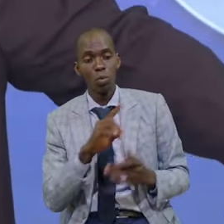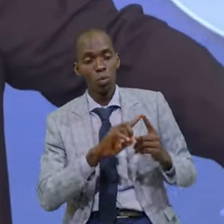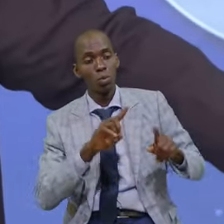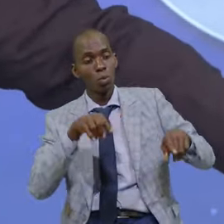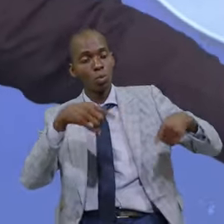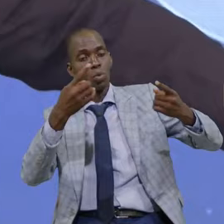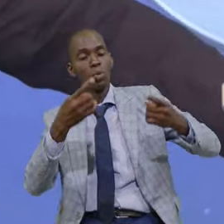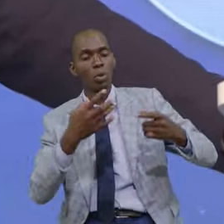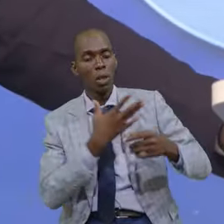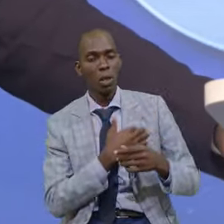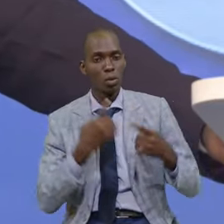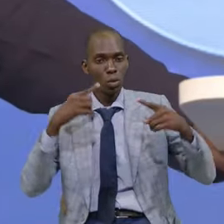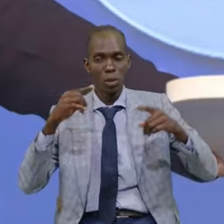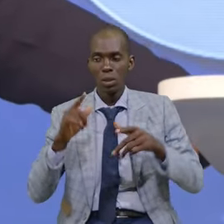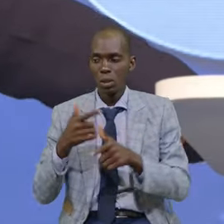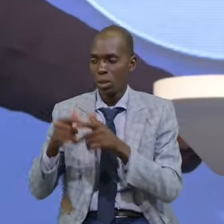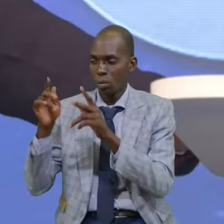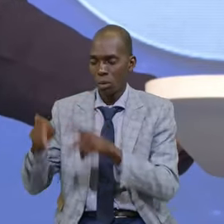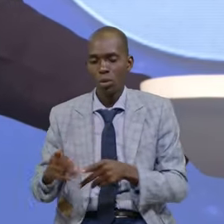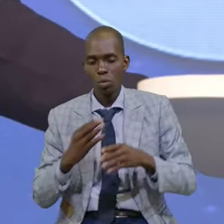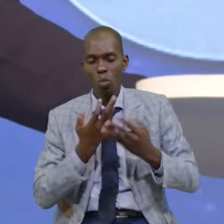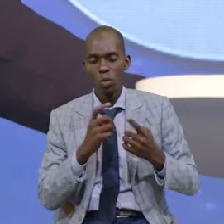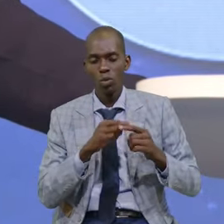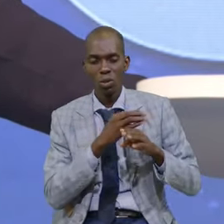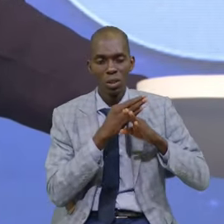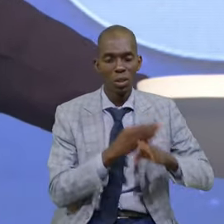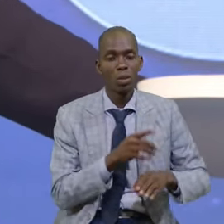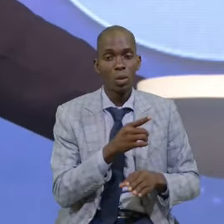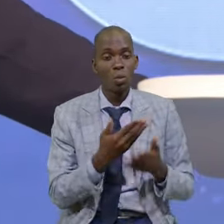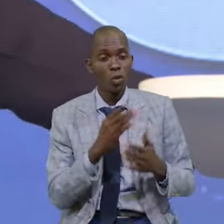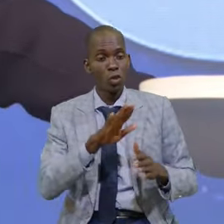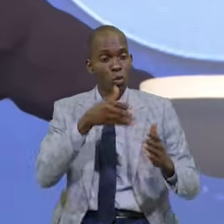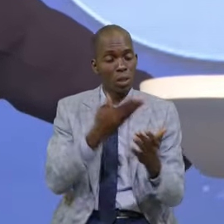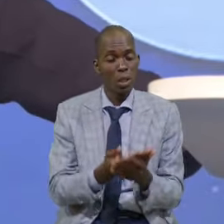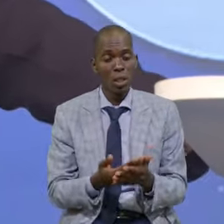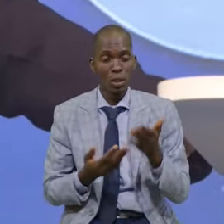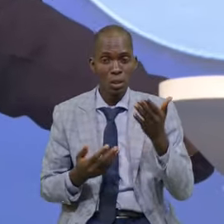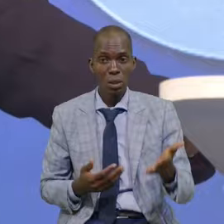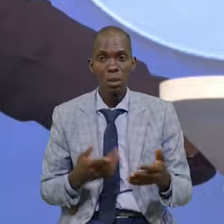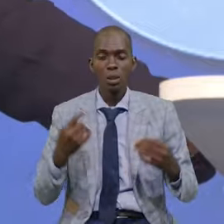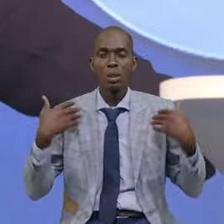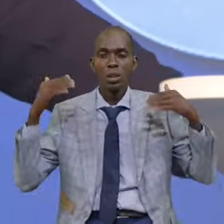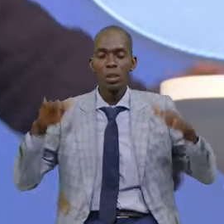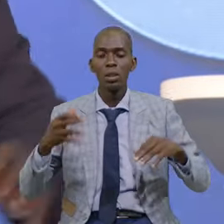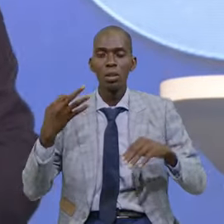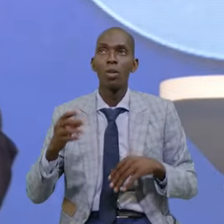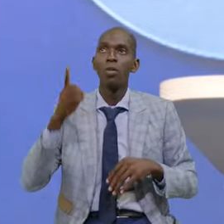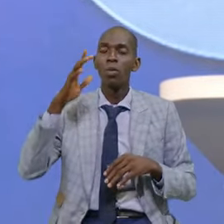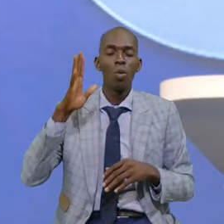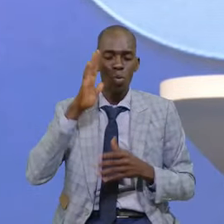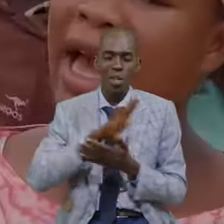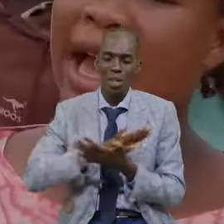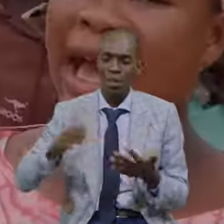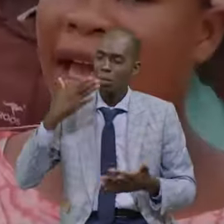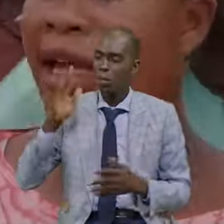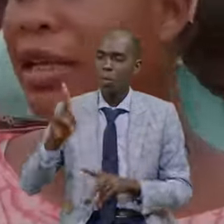before you. Before you get there, before you get there, the angels of God will clear them out of